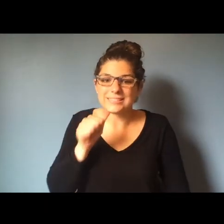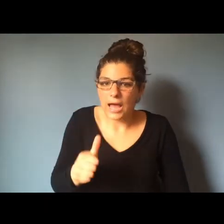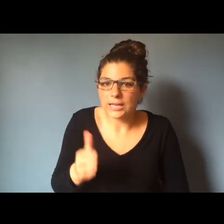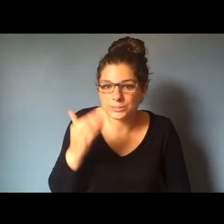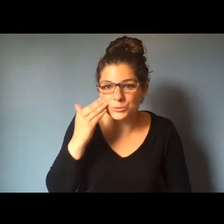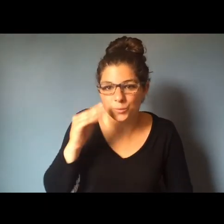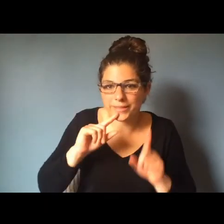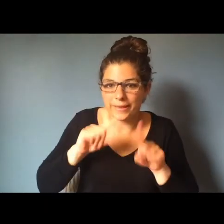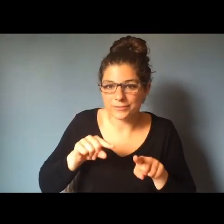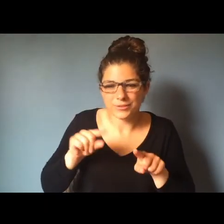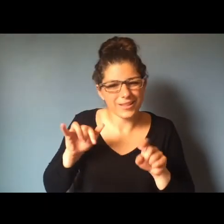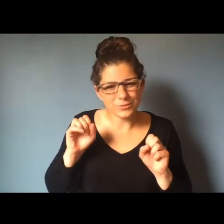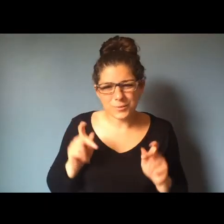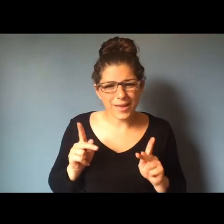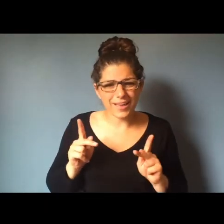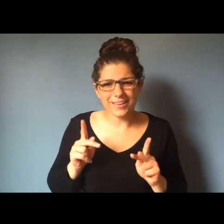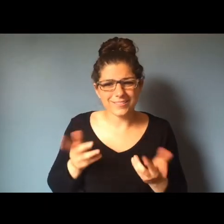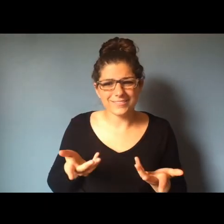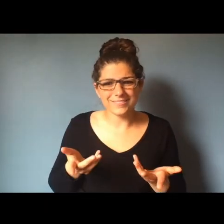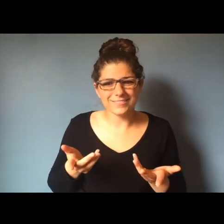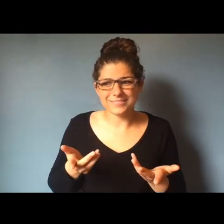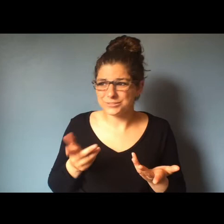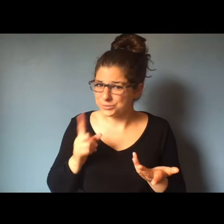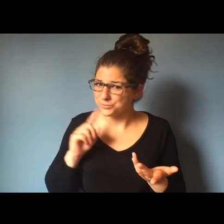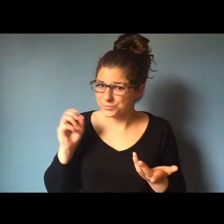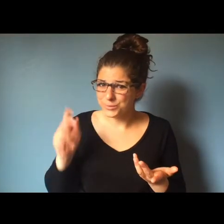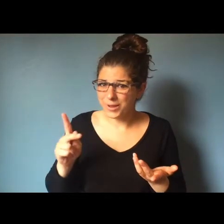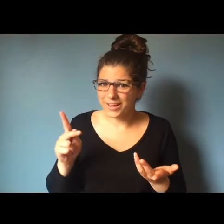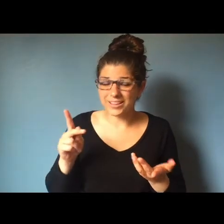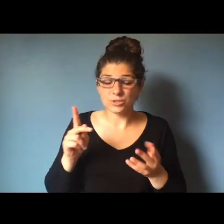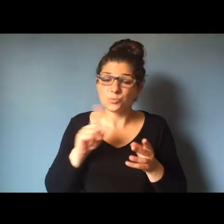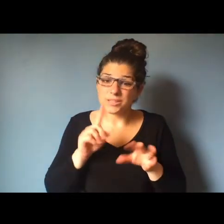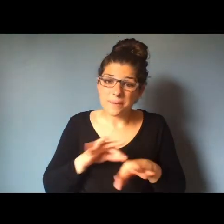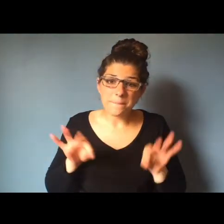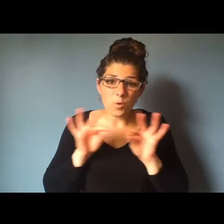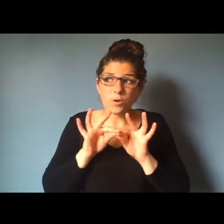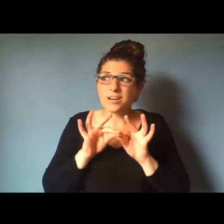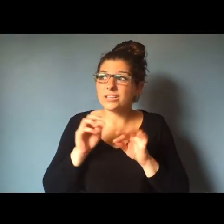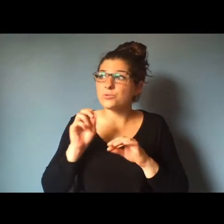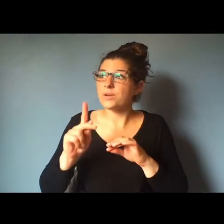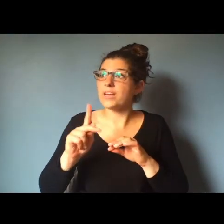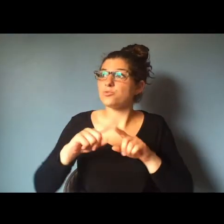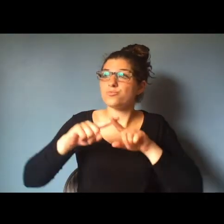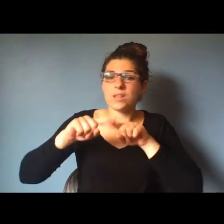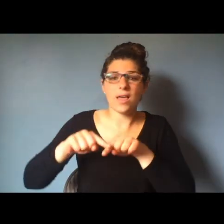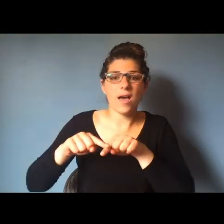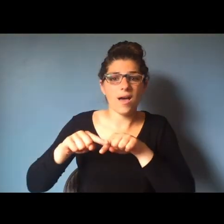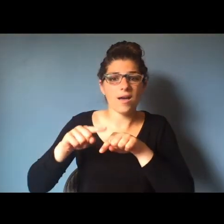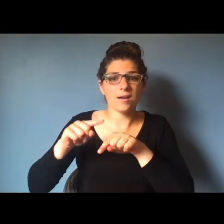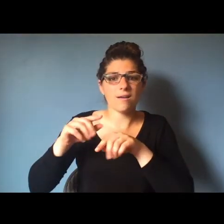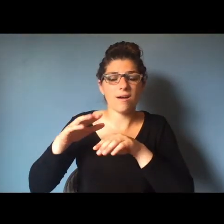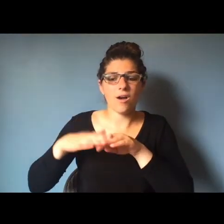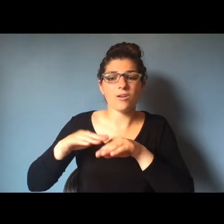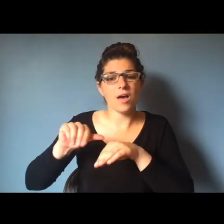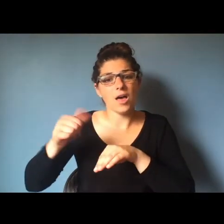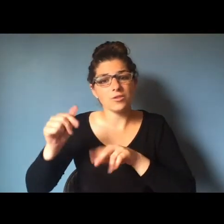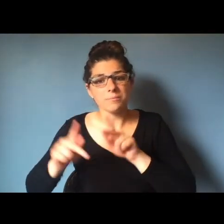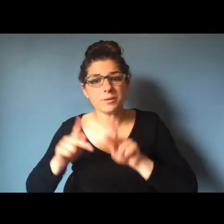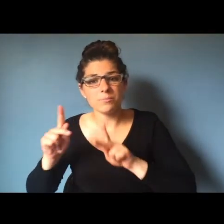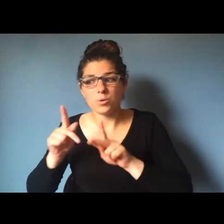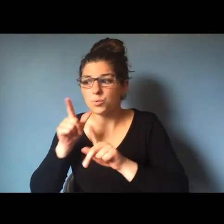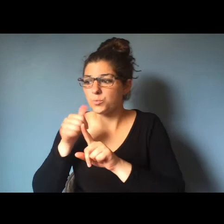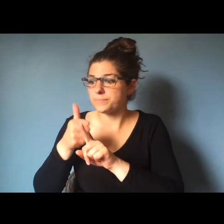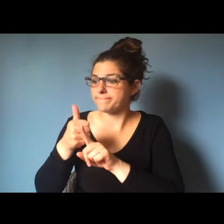the answers. Like it's really important, and it's okay to rely on other people